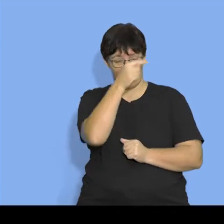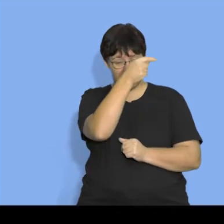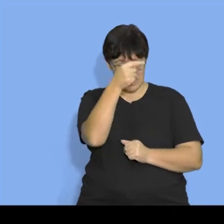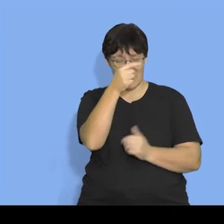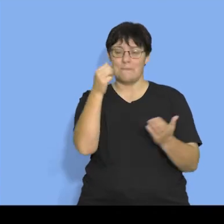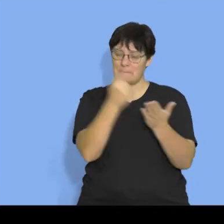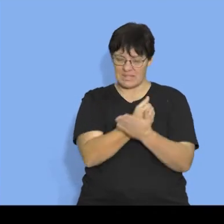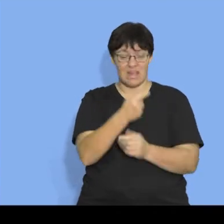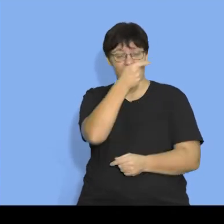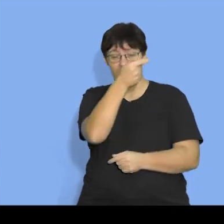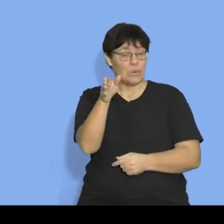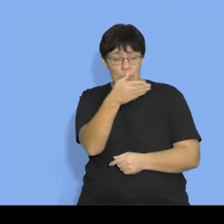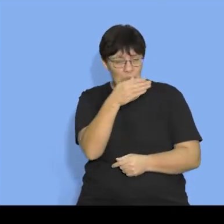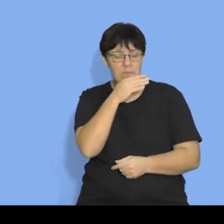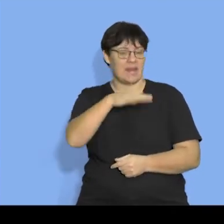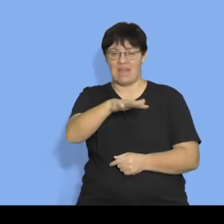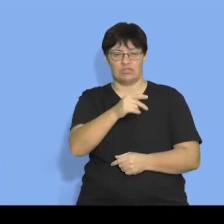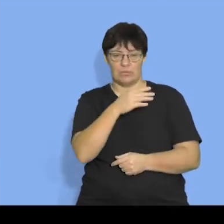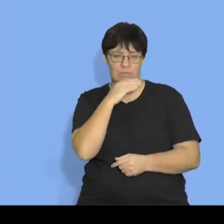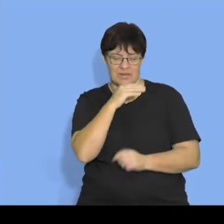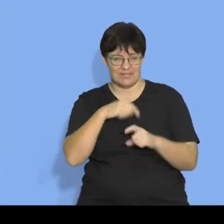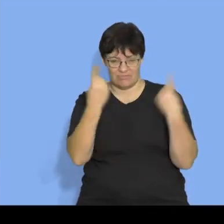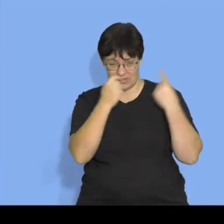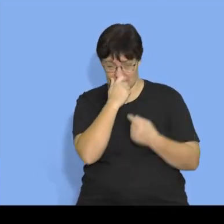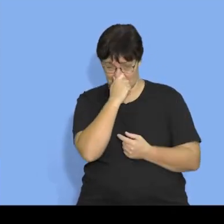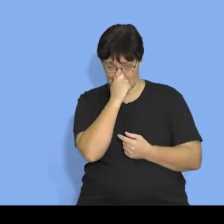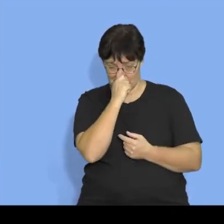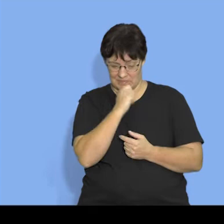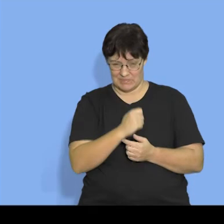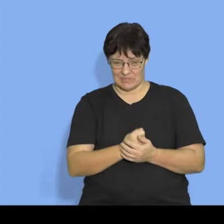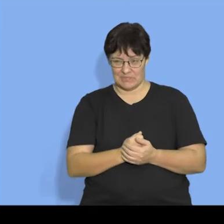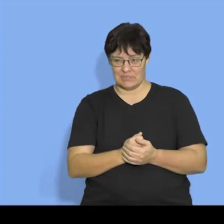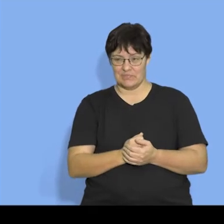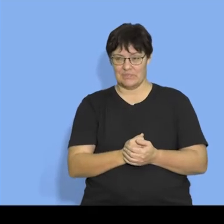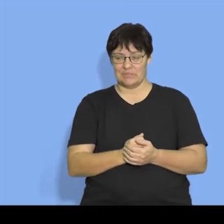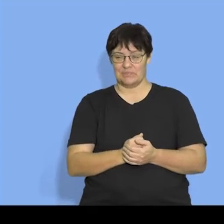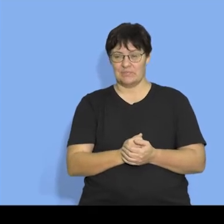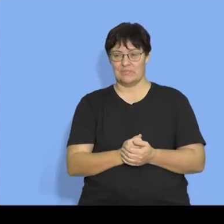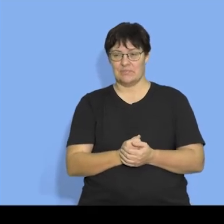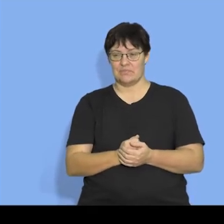Average has to have a line on top. If you don't put the line, it doesn't mean average velocity.